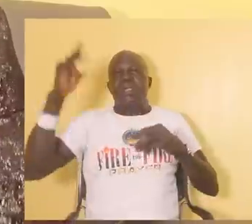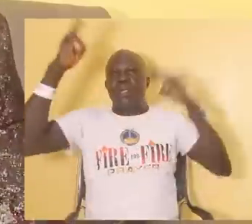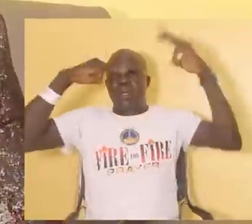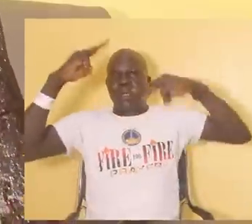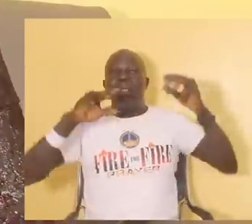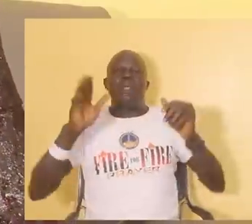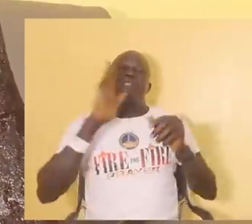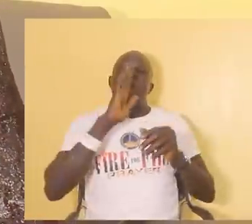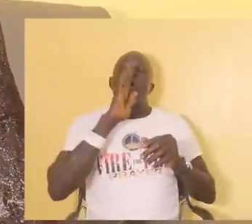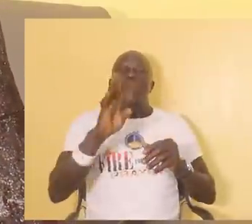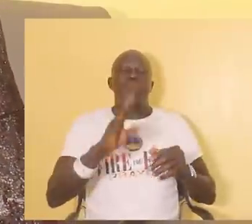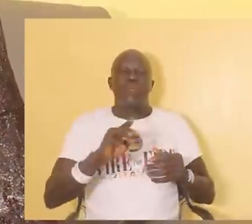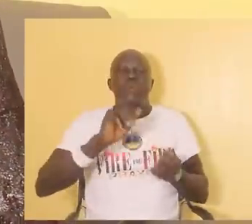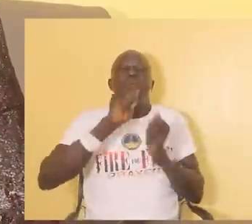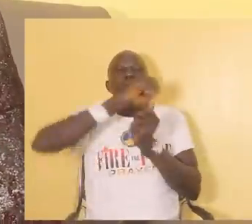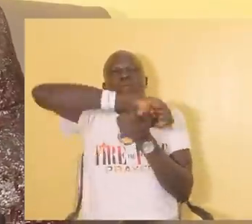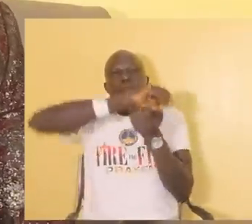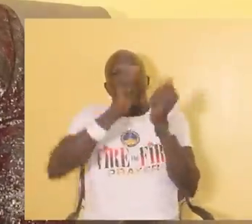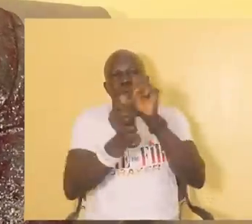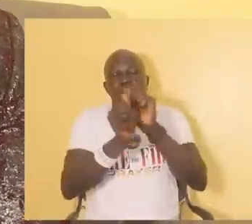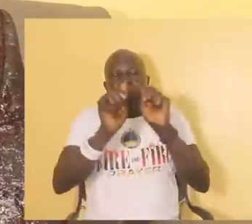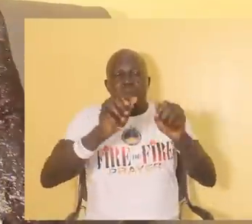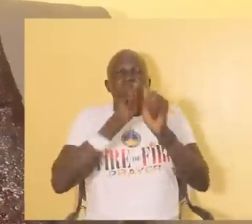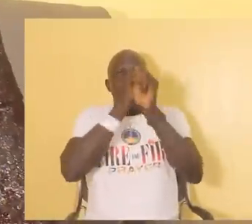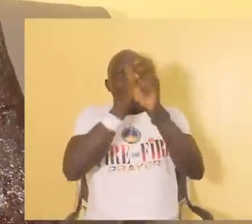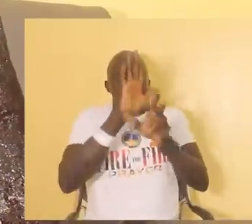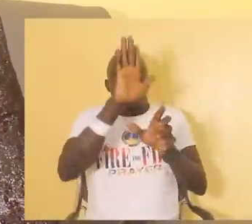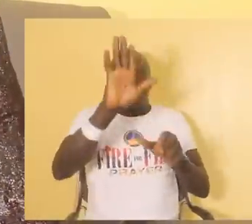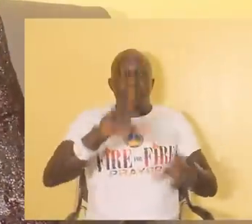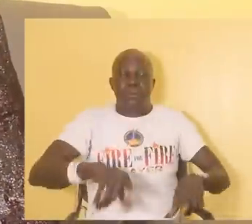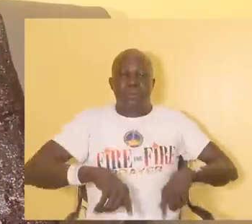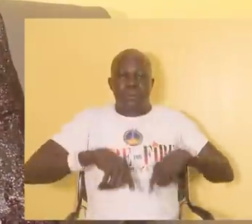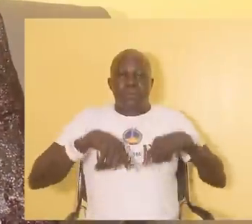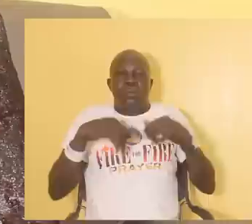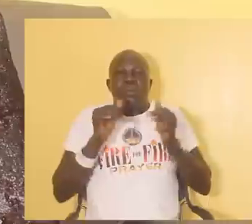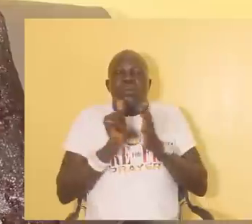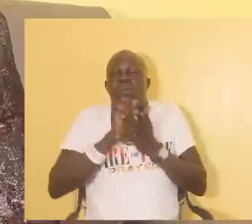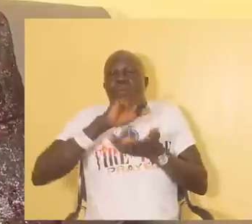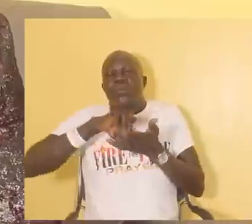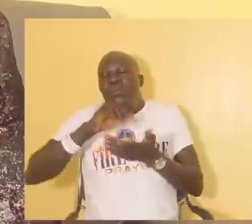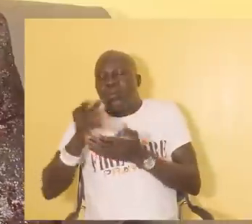di ìbùkún sáyé. And turn to blessing to your life. Ọ̀rọ̀ wọ̀nyí ní agbára. All these words are